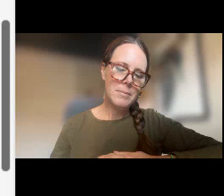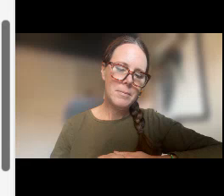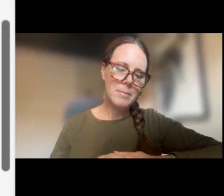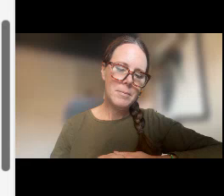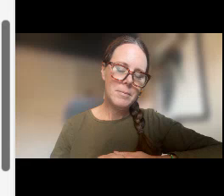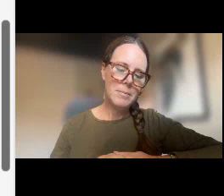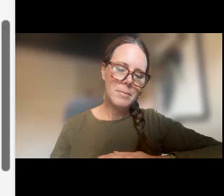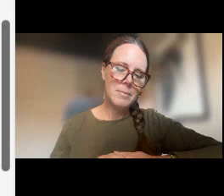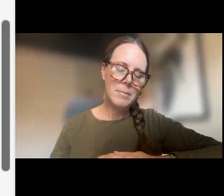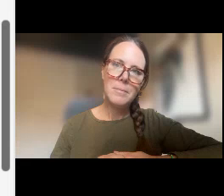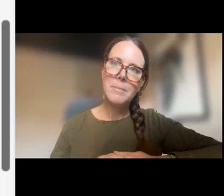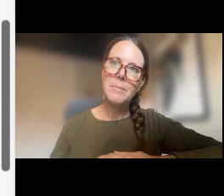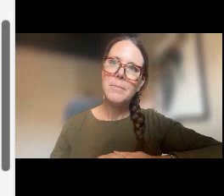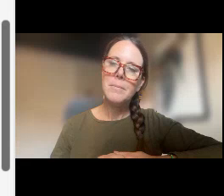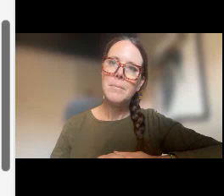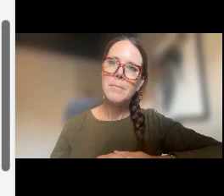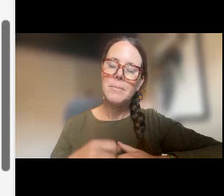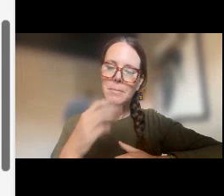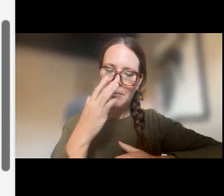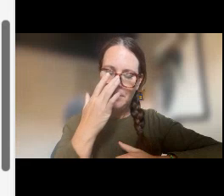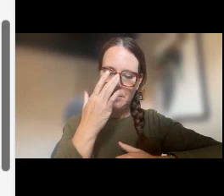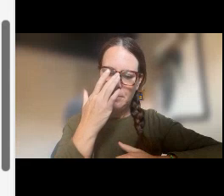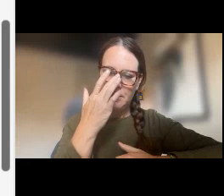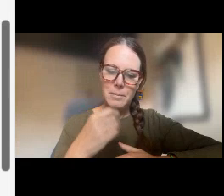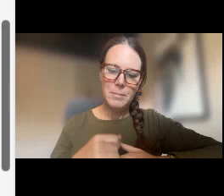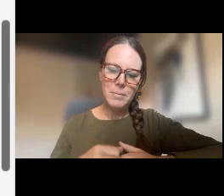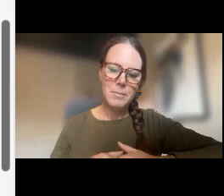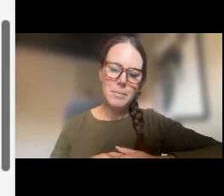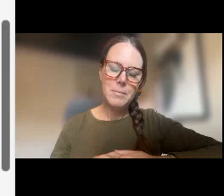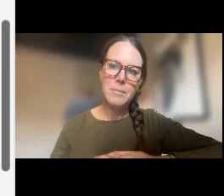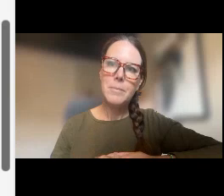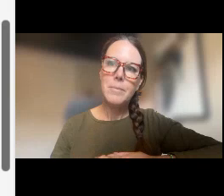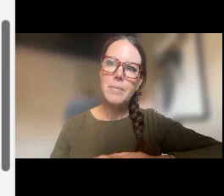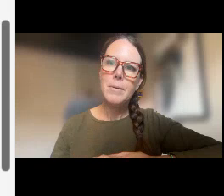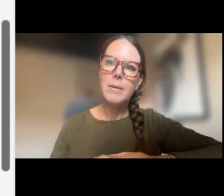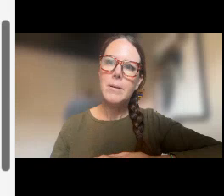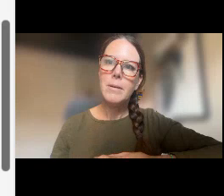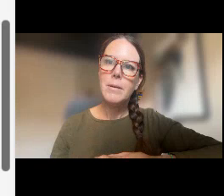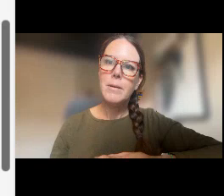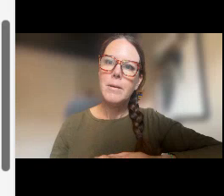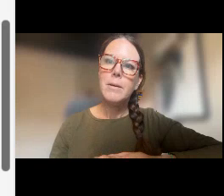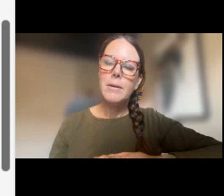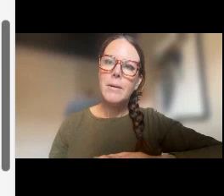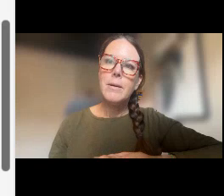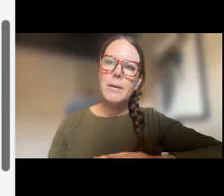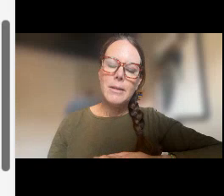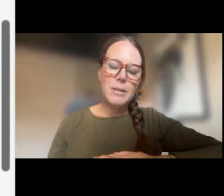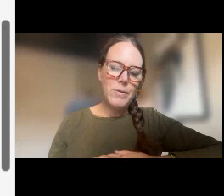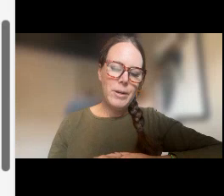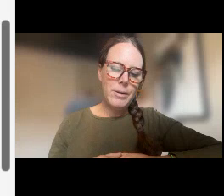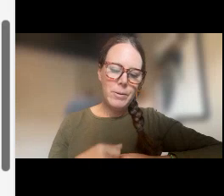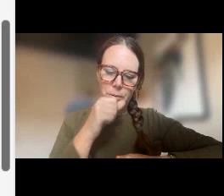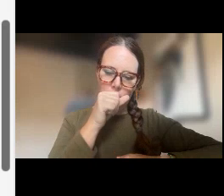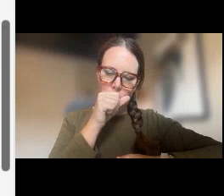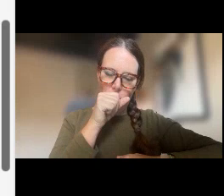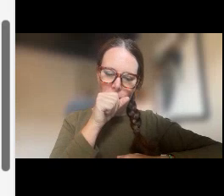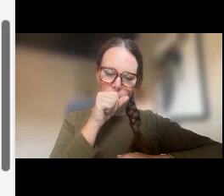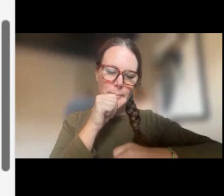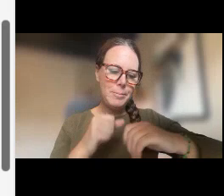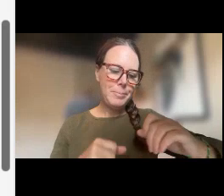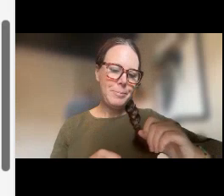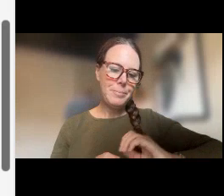think from the conversation, we had already kind of decided those as yes. Is that fair? Yes. Okay. I think that's fair.